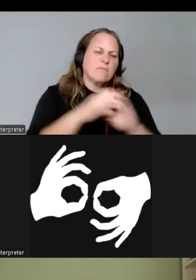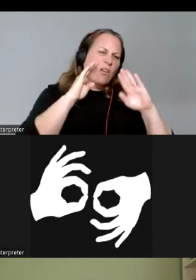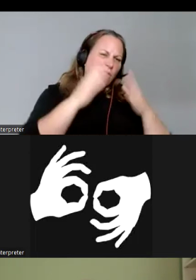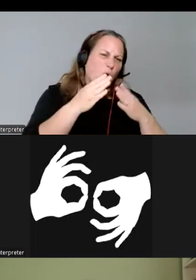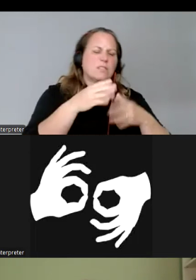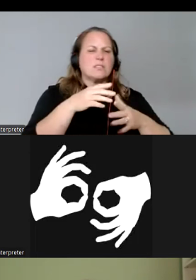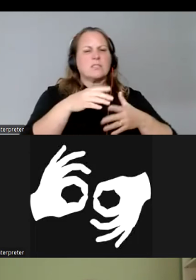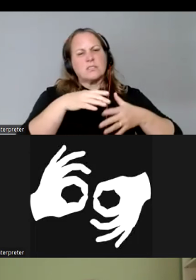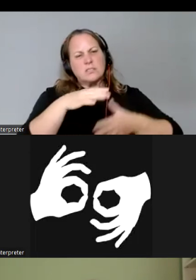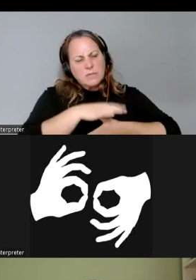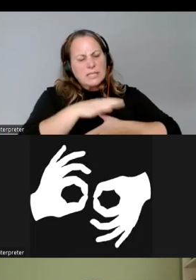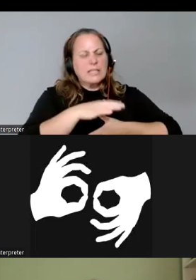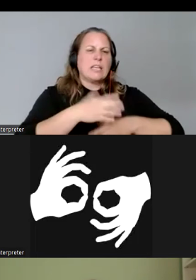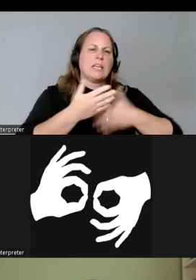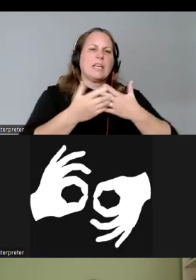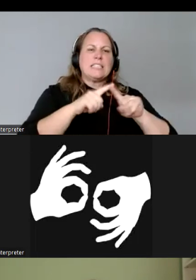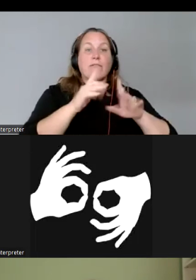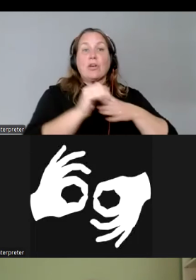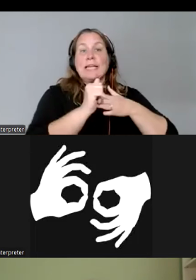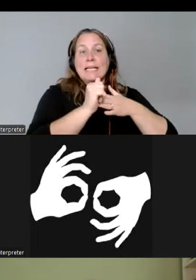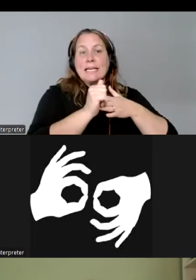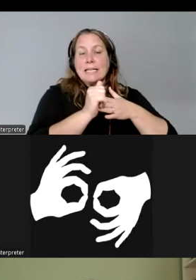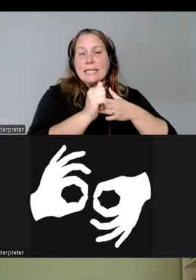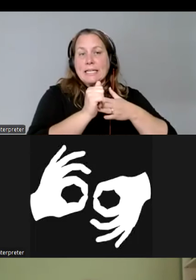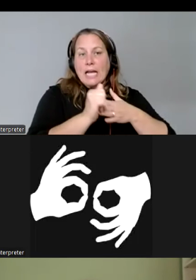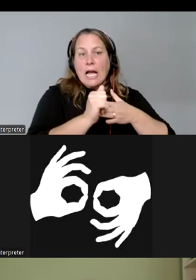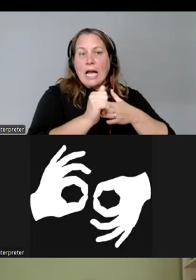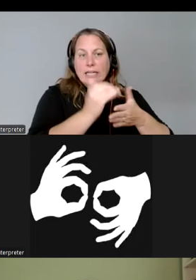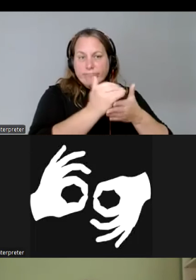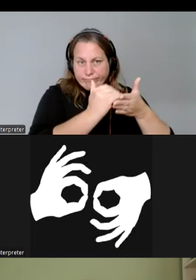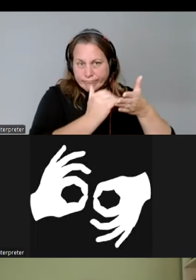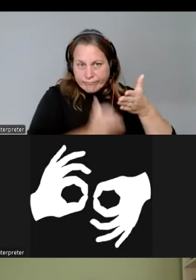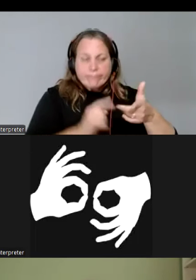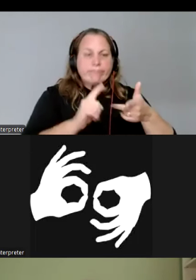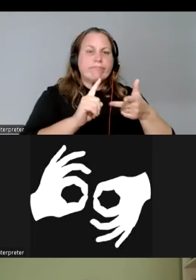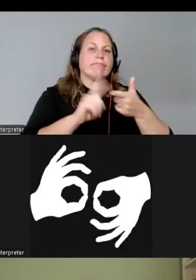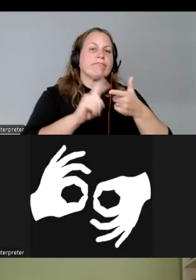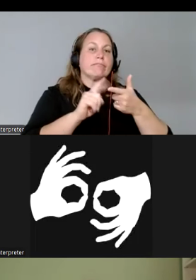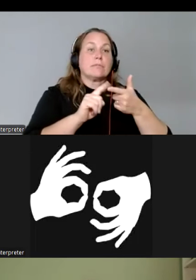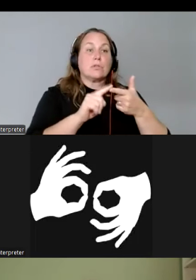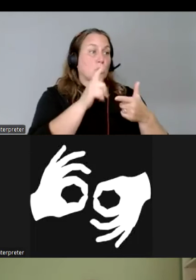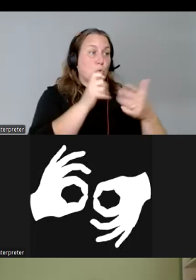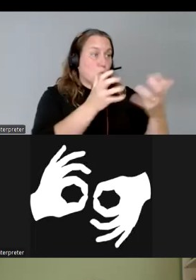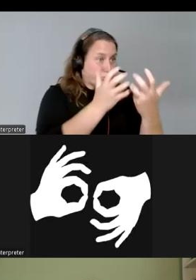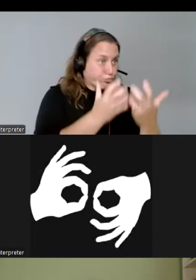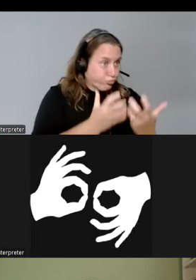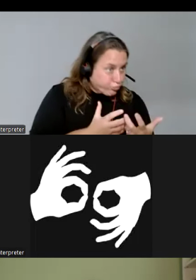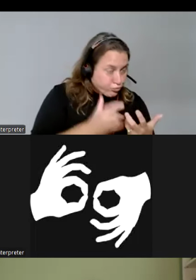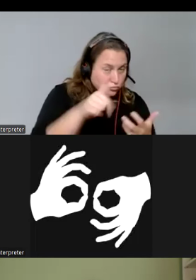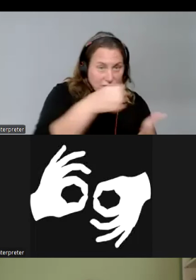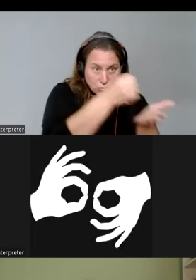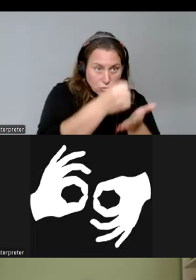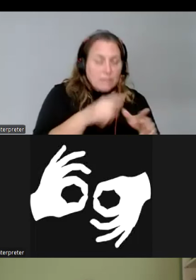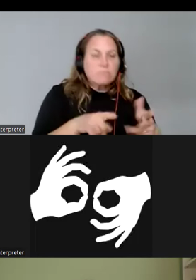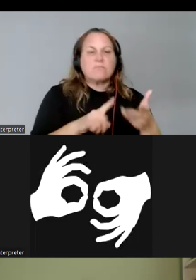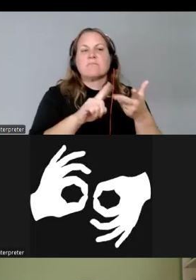guidelines, eligibility, available supports. This is going to be essentially, if you looked at the